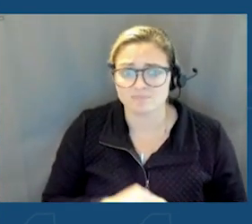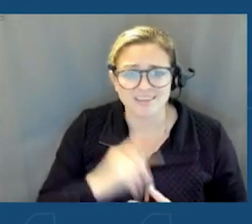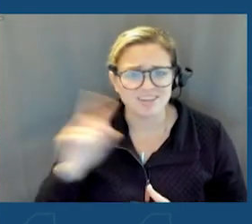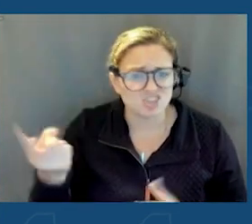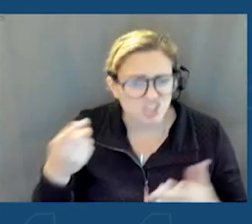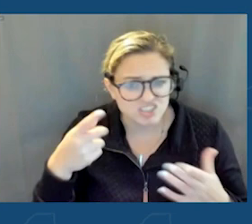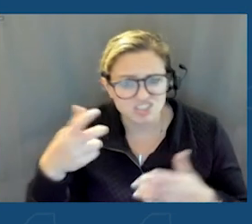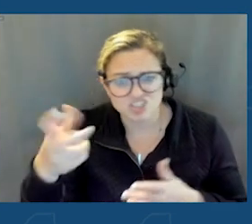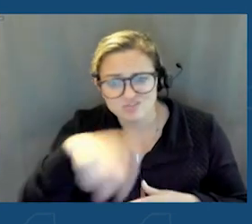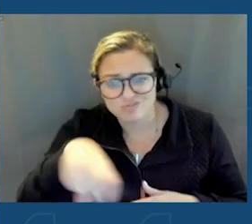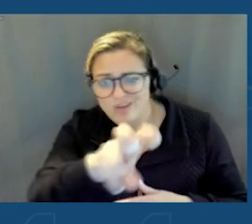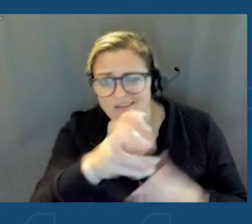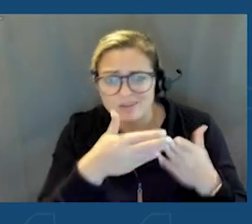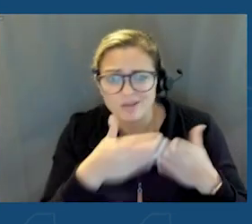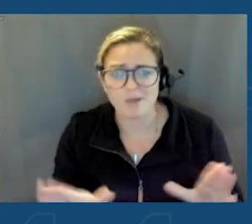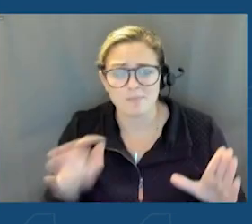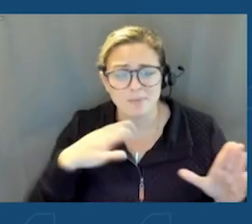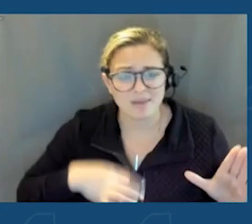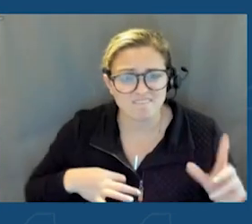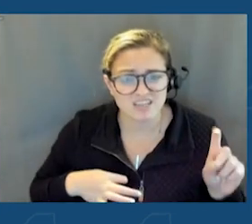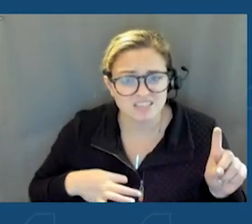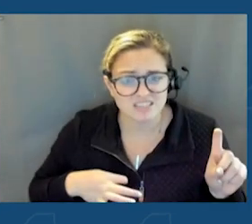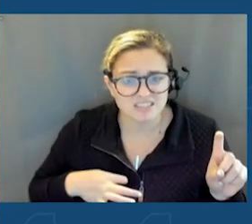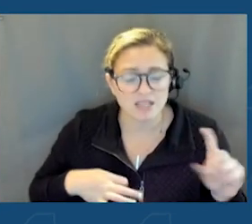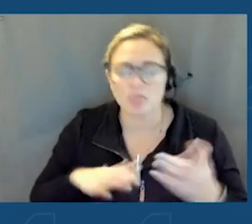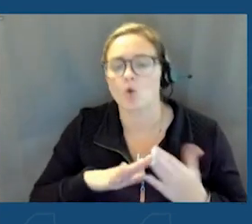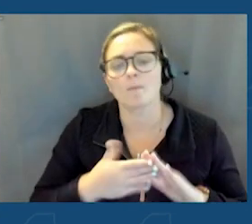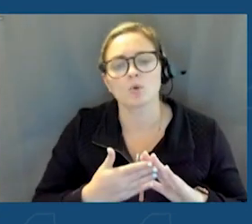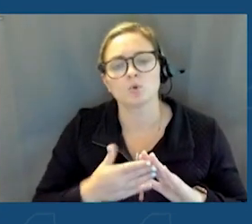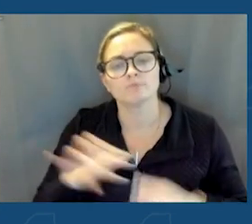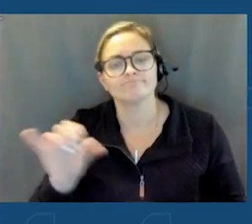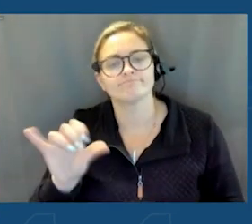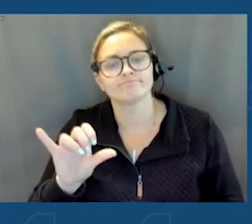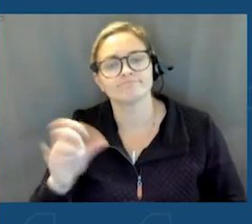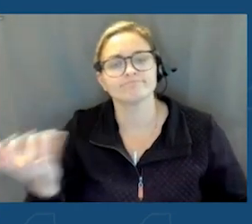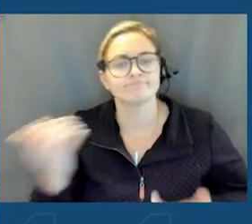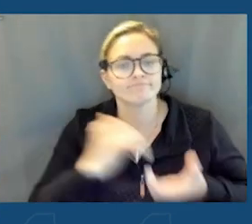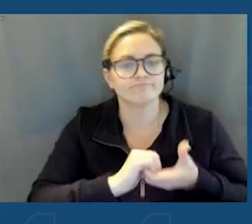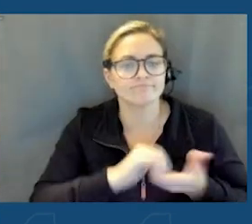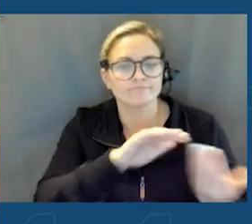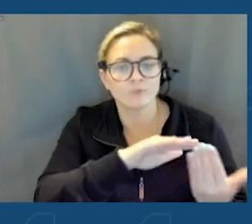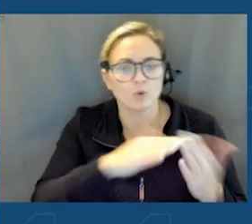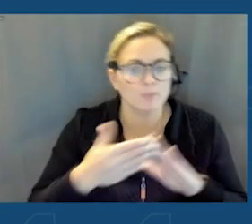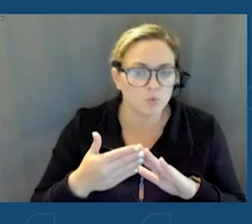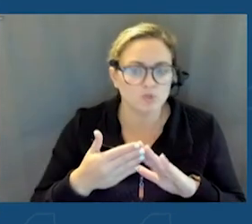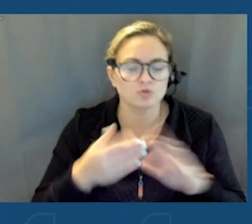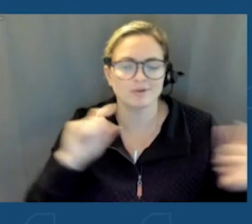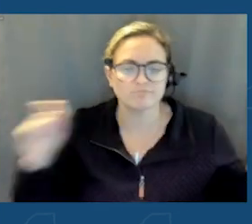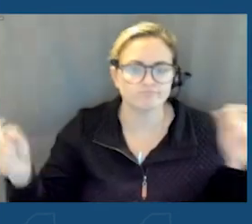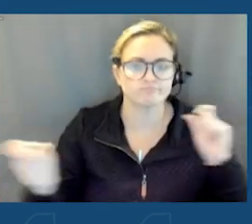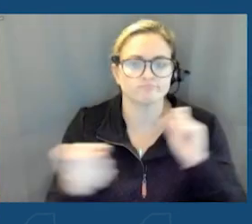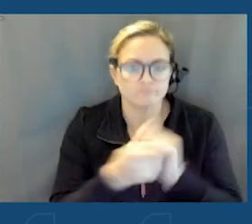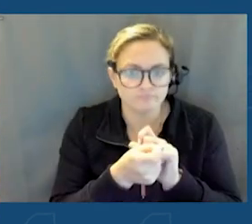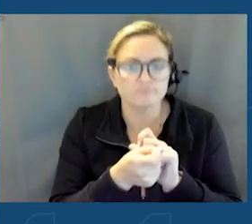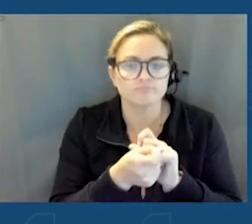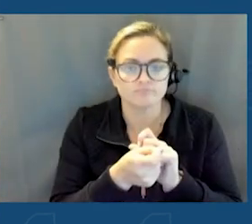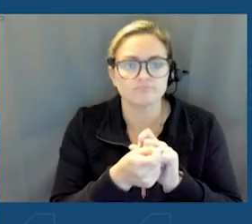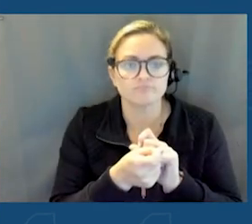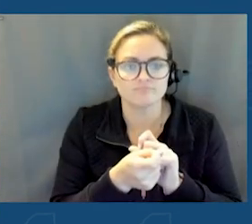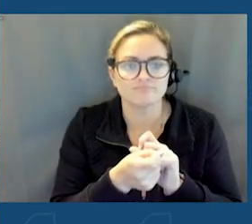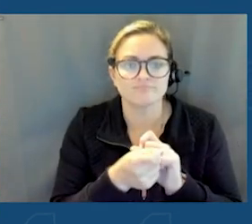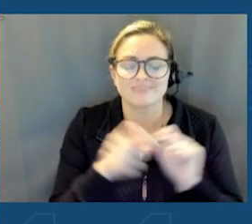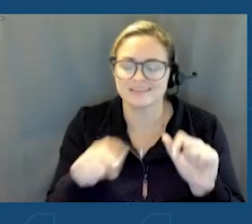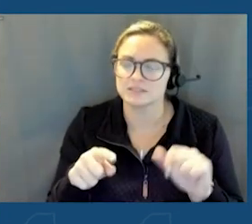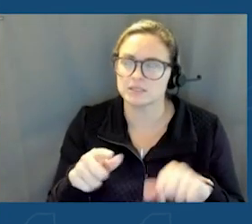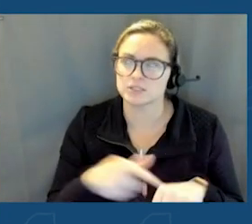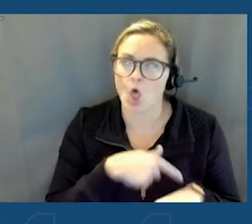that benefits from these projects, it's also the communities. The adjoining communities are being transformed, and this is long